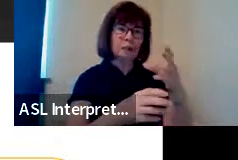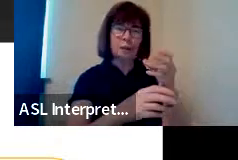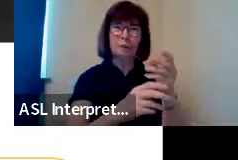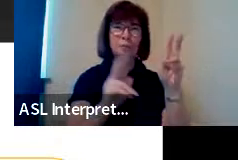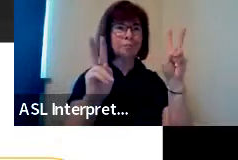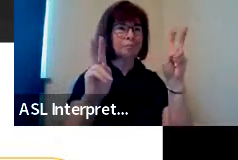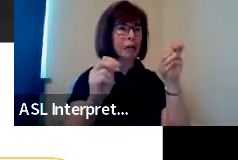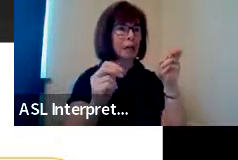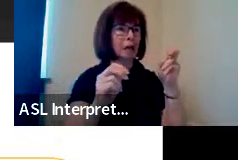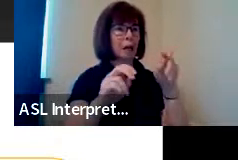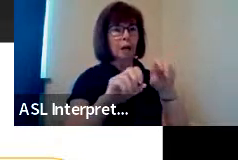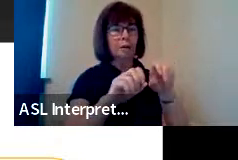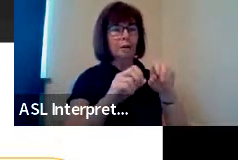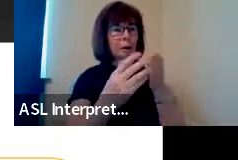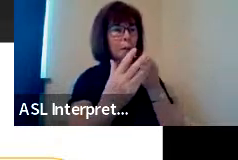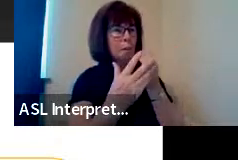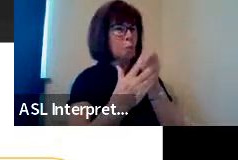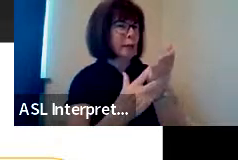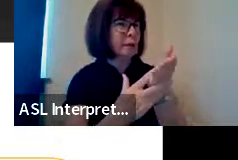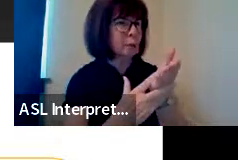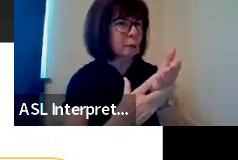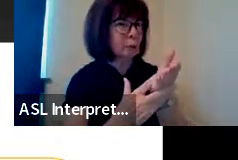that mindset.